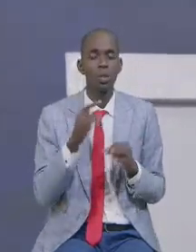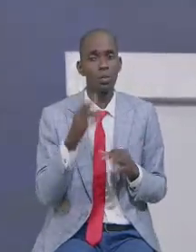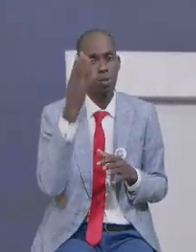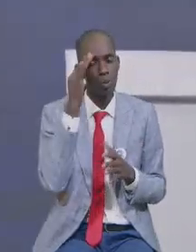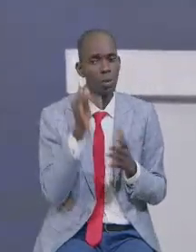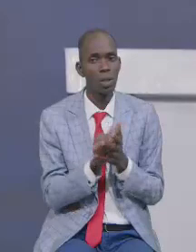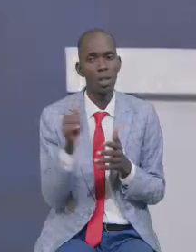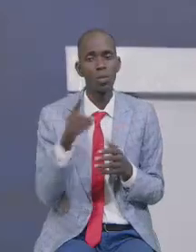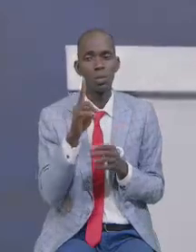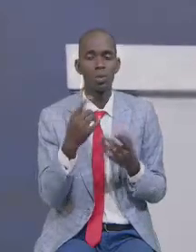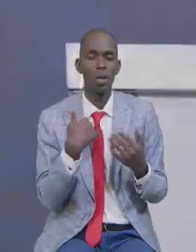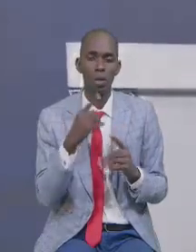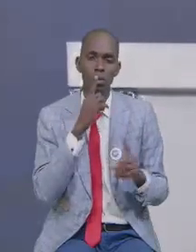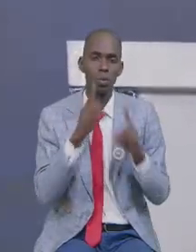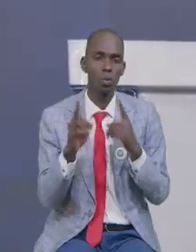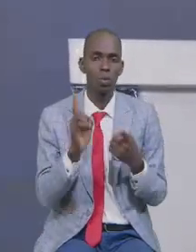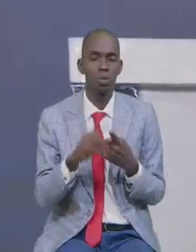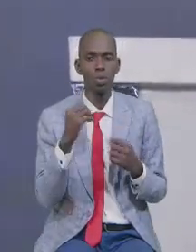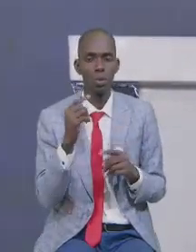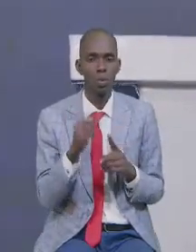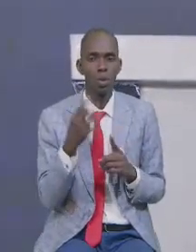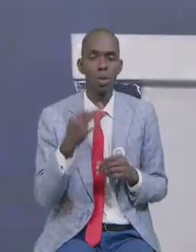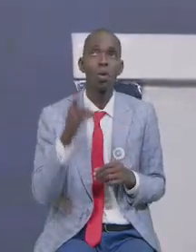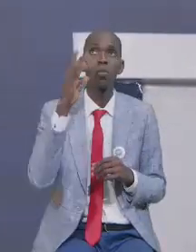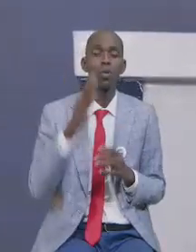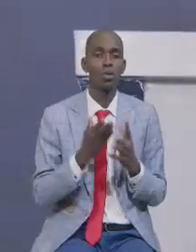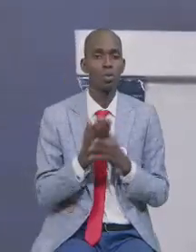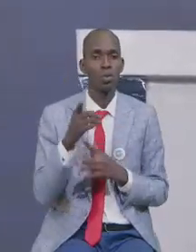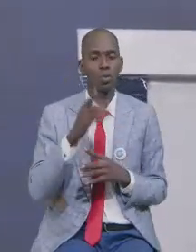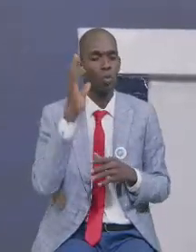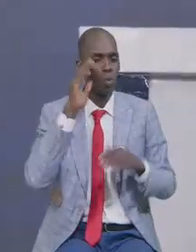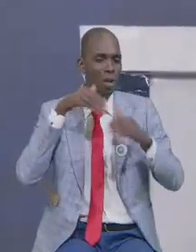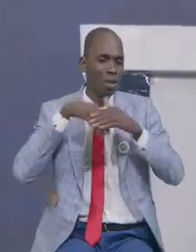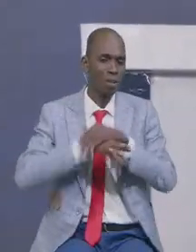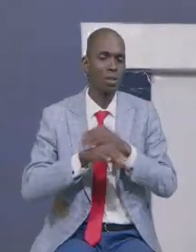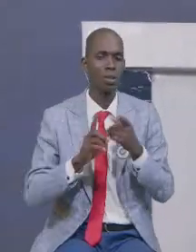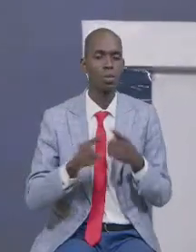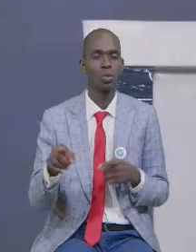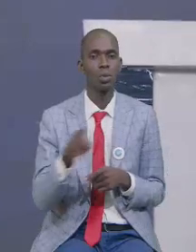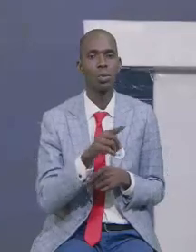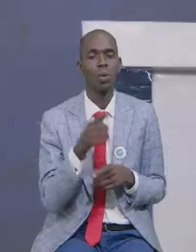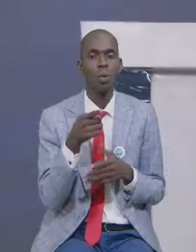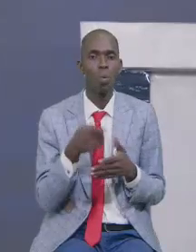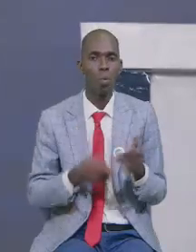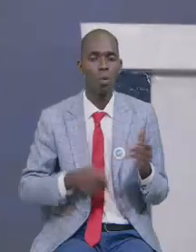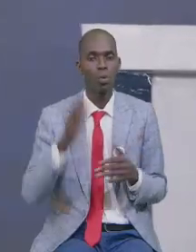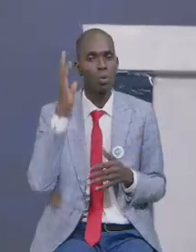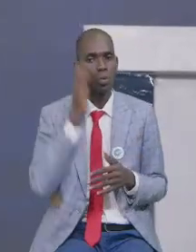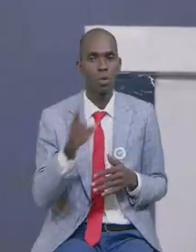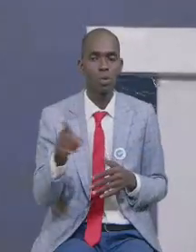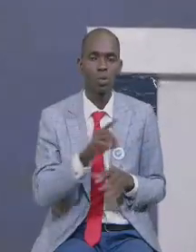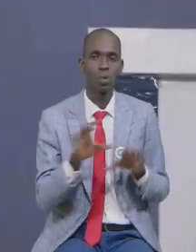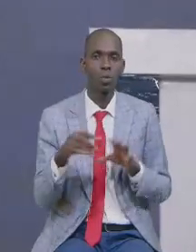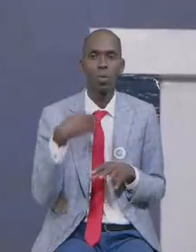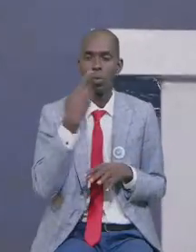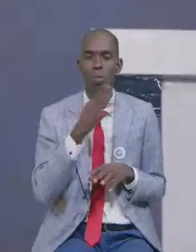spoke to, the word of God through you will penetrate into them, what will you do? Who will you speak